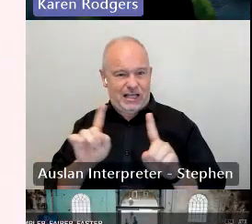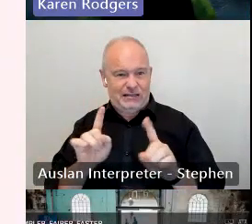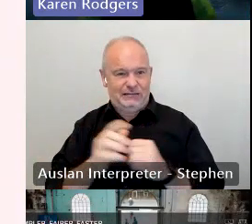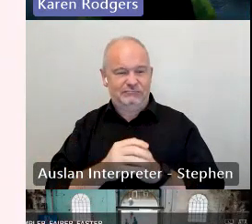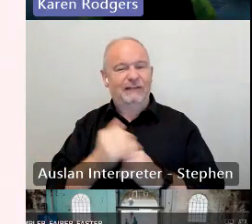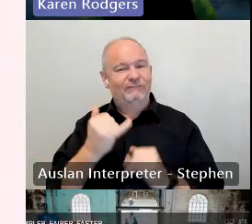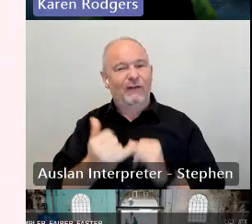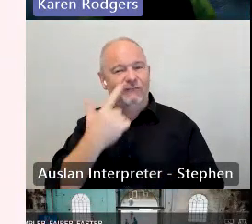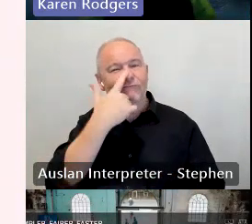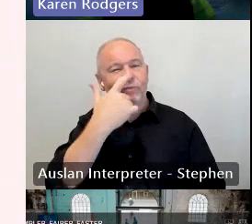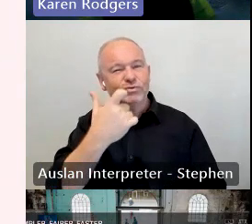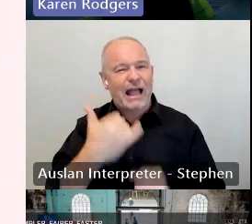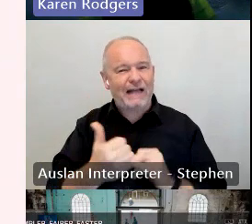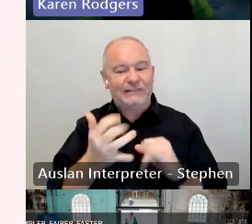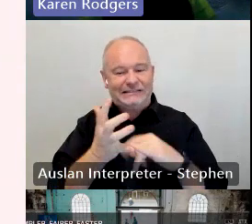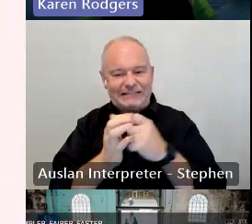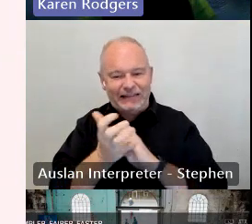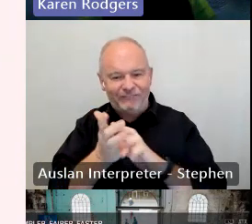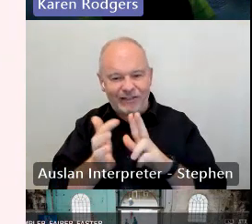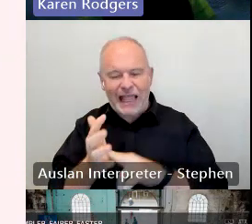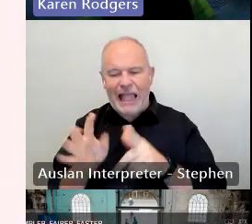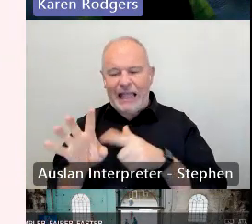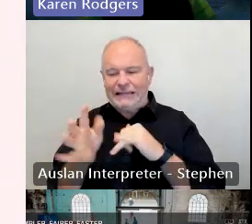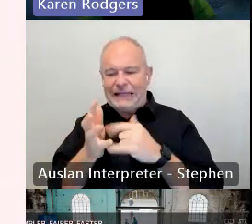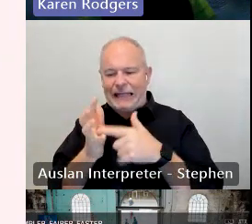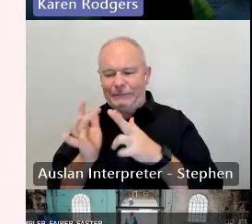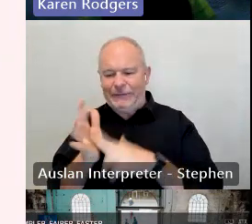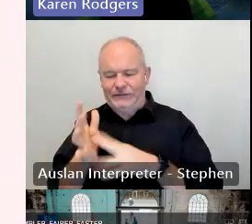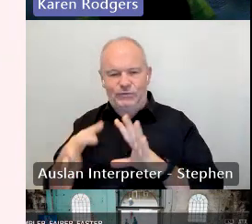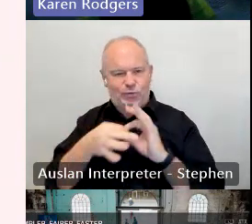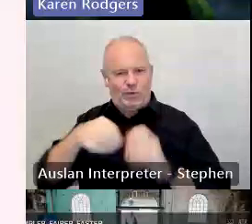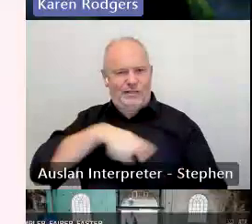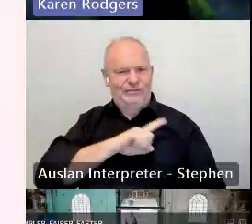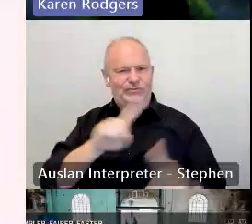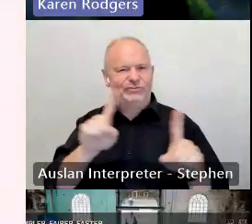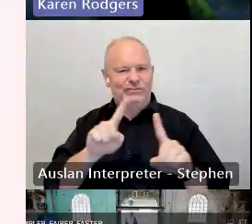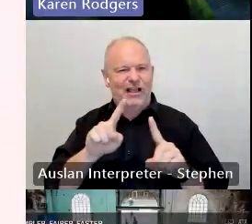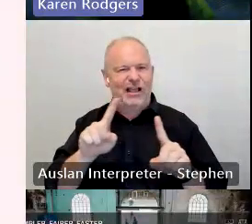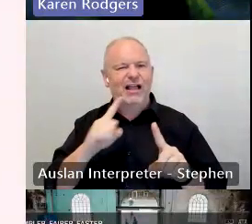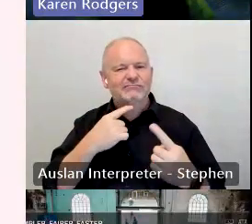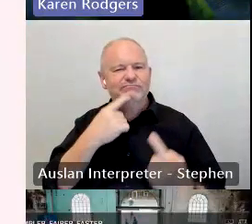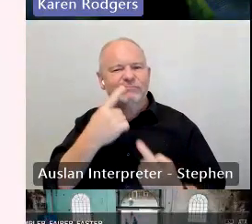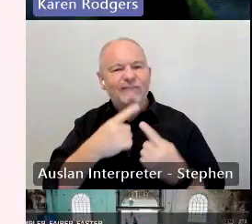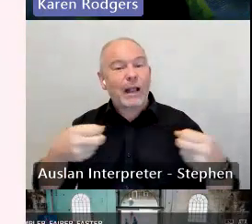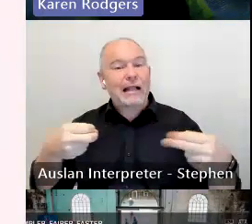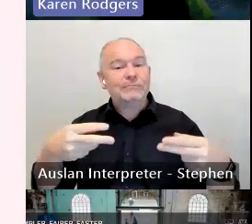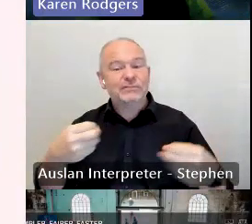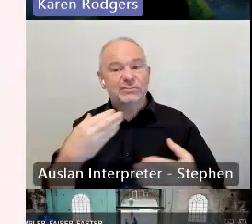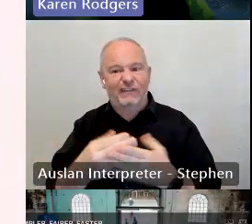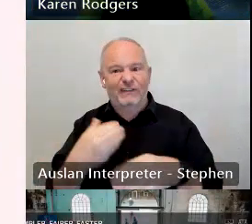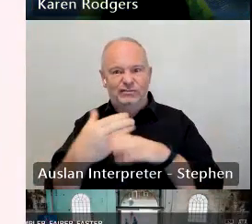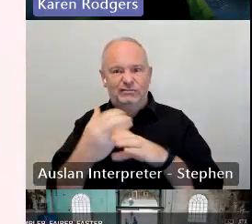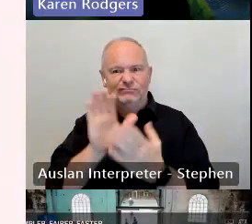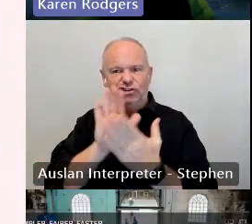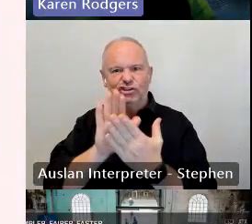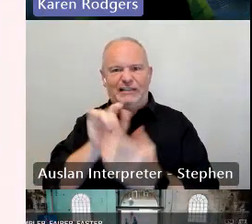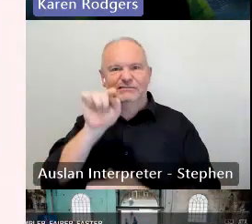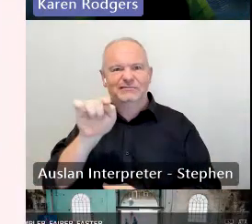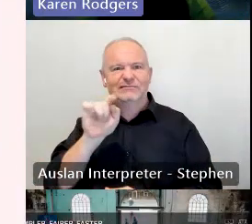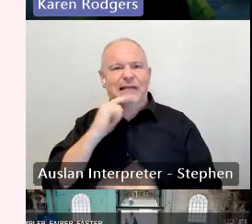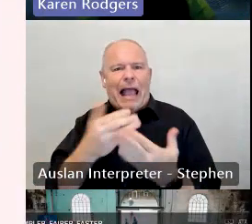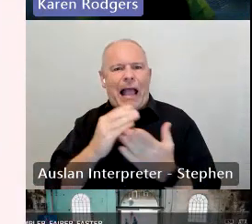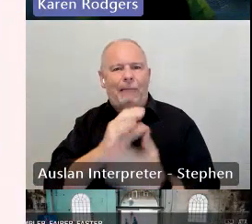very fortunate to have Stephen and Yasmin joining us today, and instructions for captioning are in the chat. And